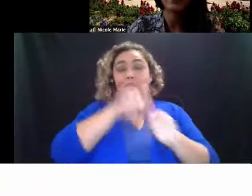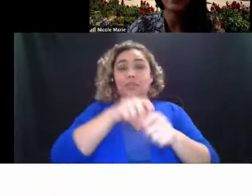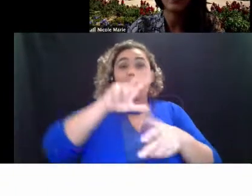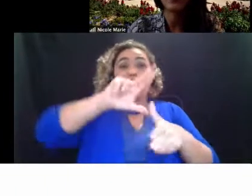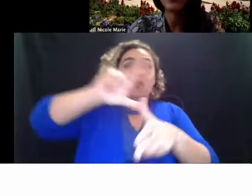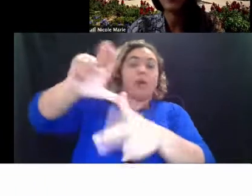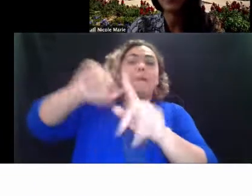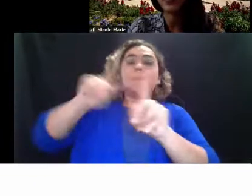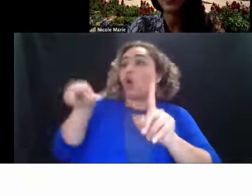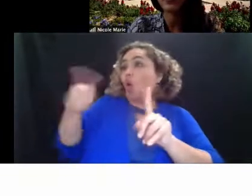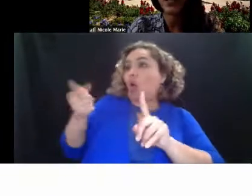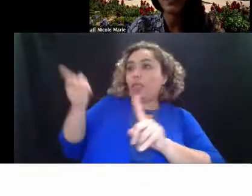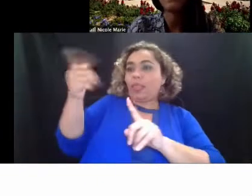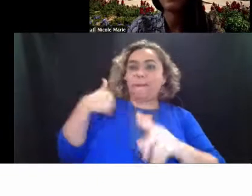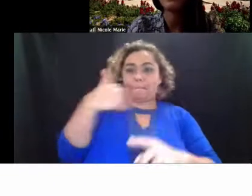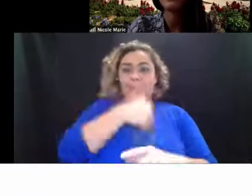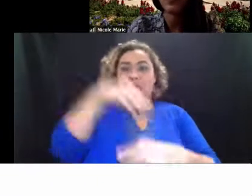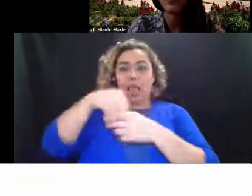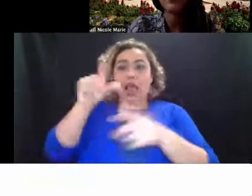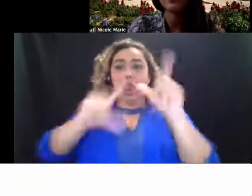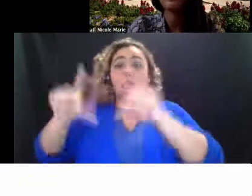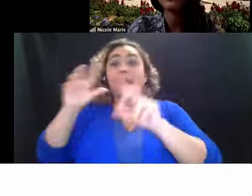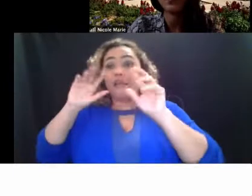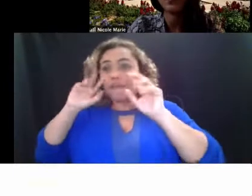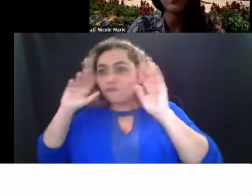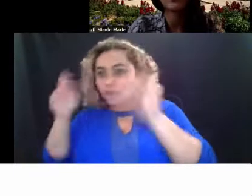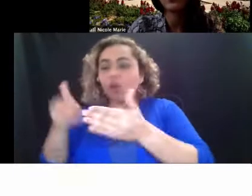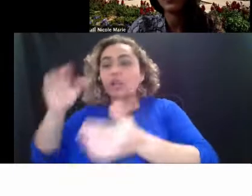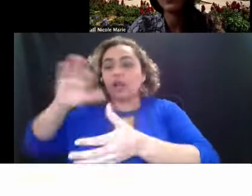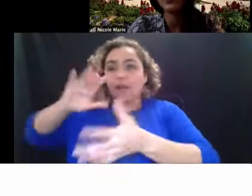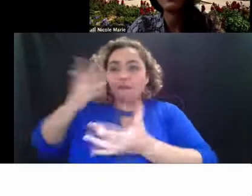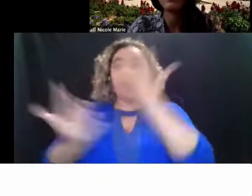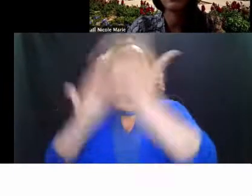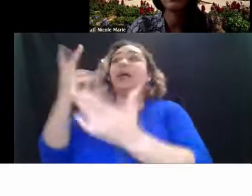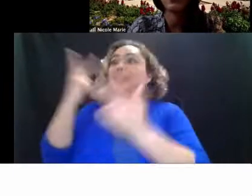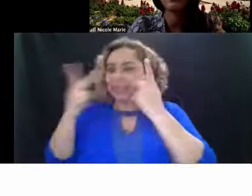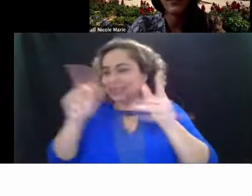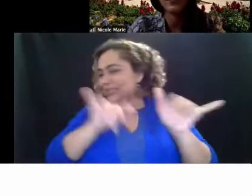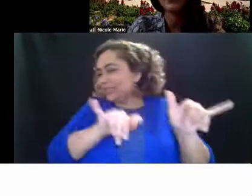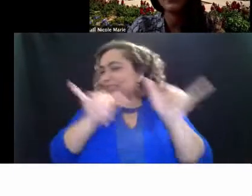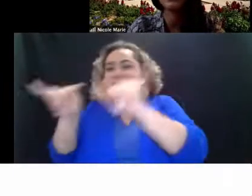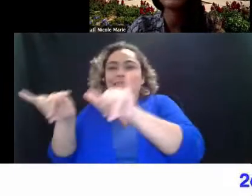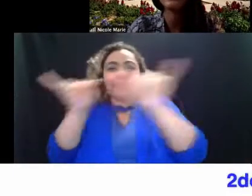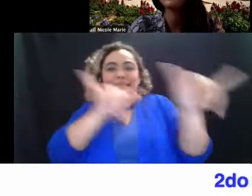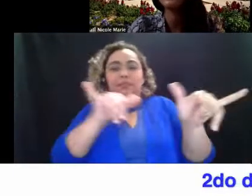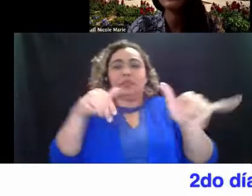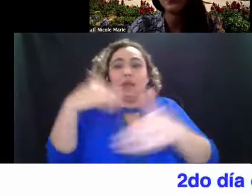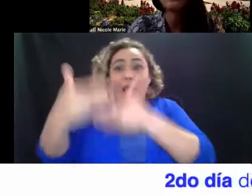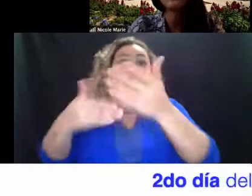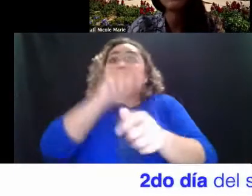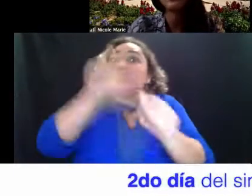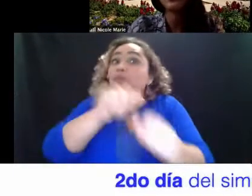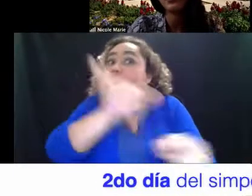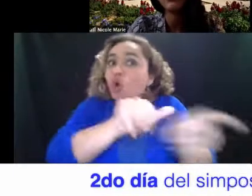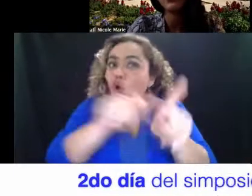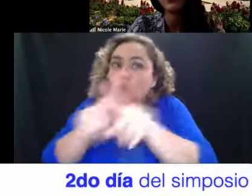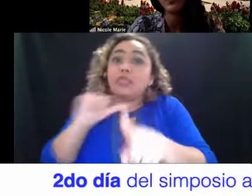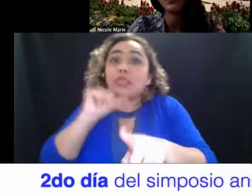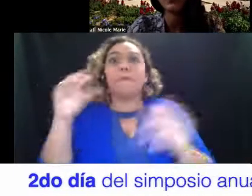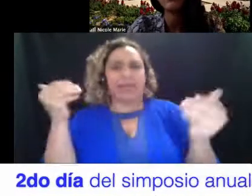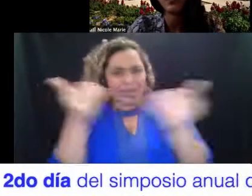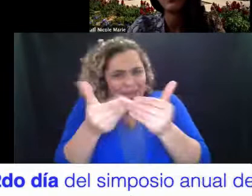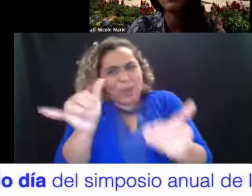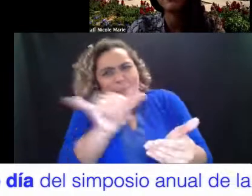but another member in our lab focuses on fires, and we are able to see similar patterns. Not exactly the same, but really close to